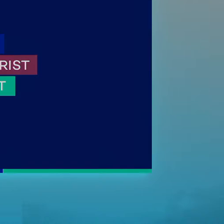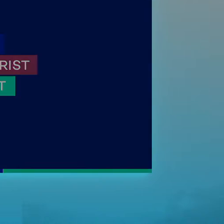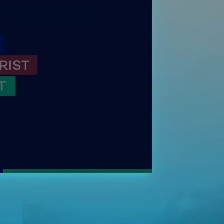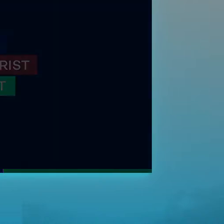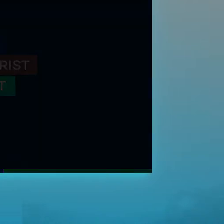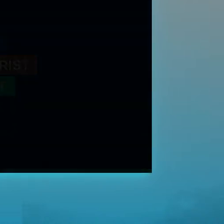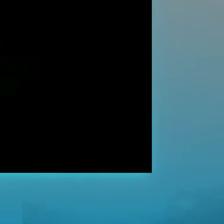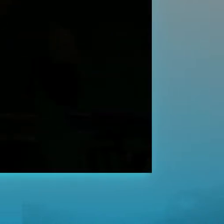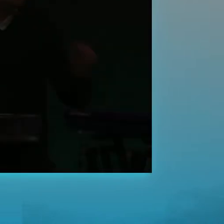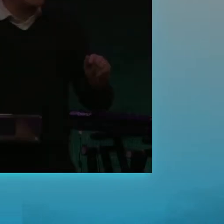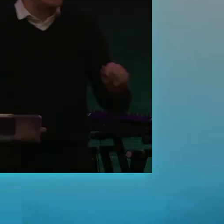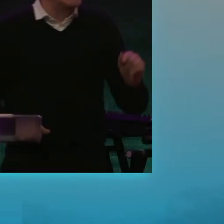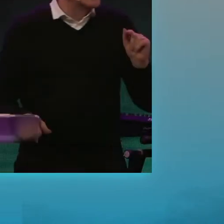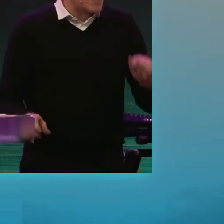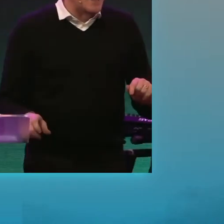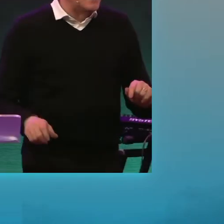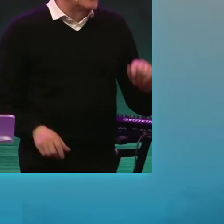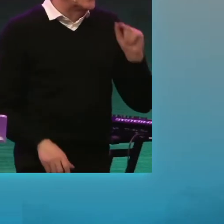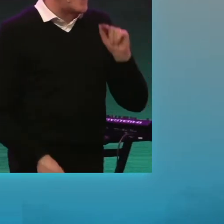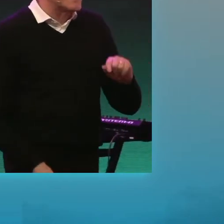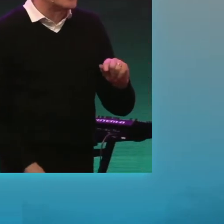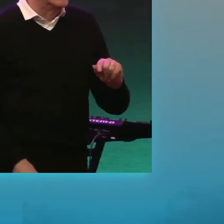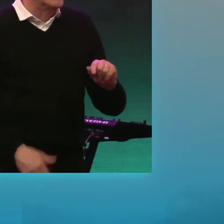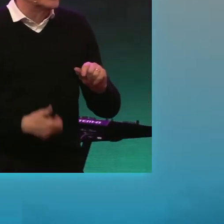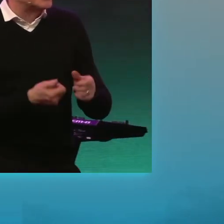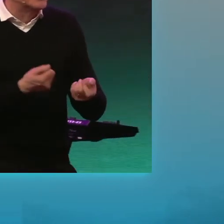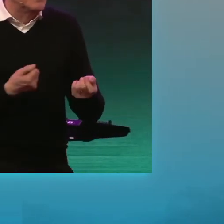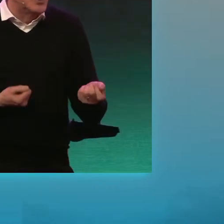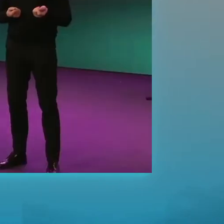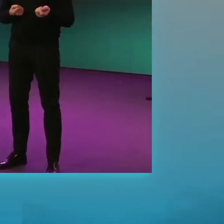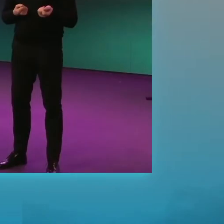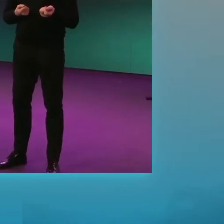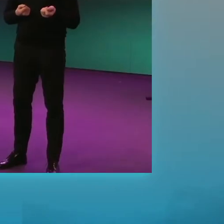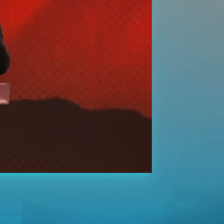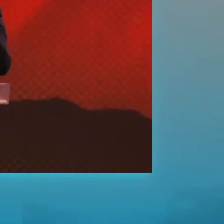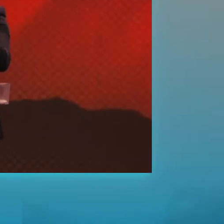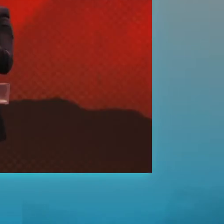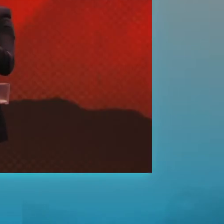Who is moving on the waters?